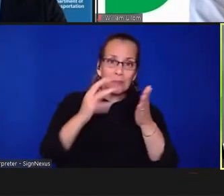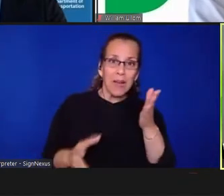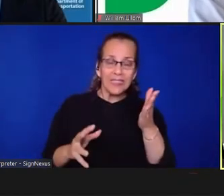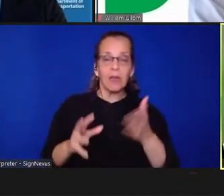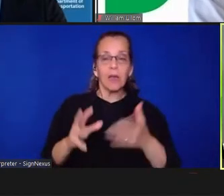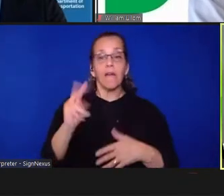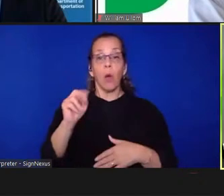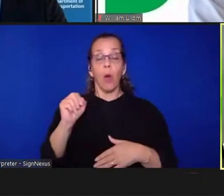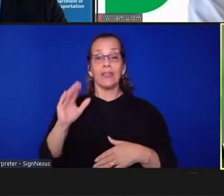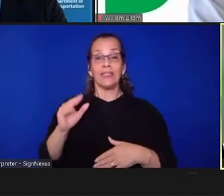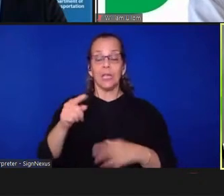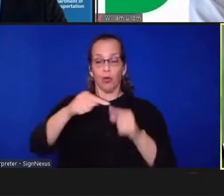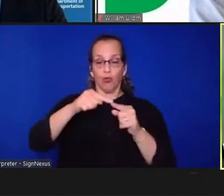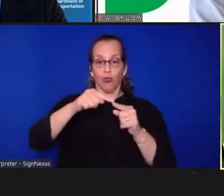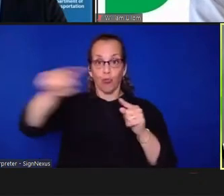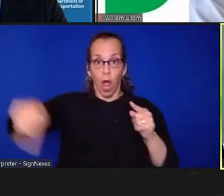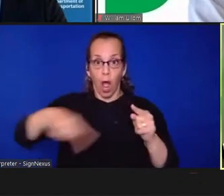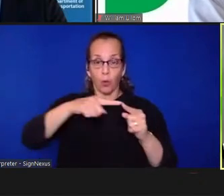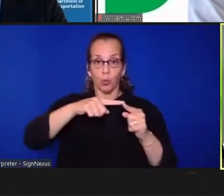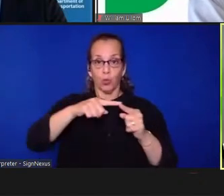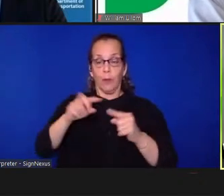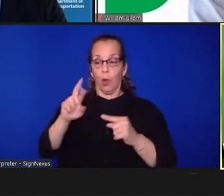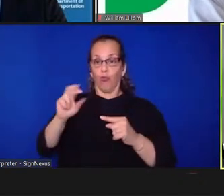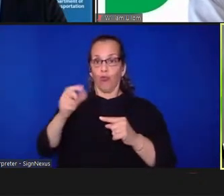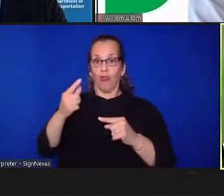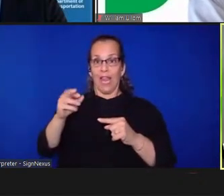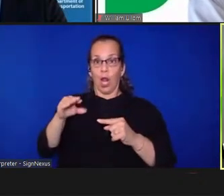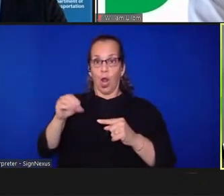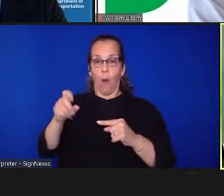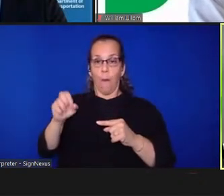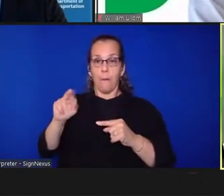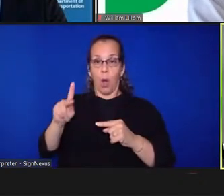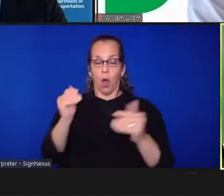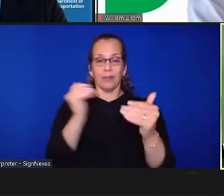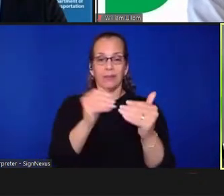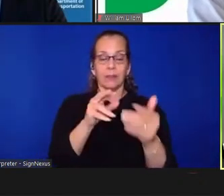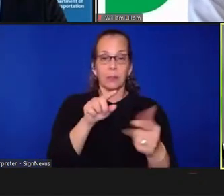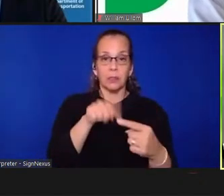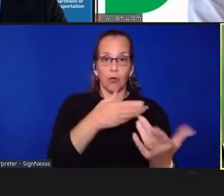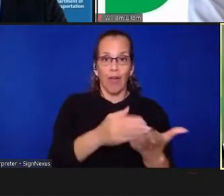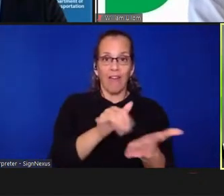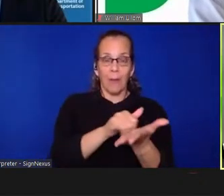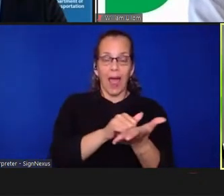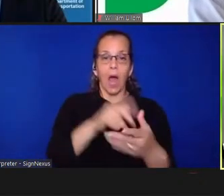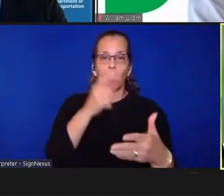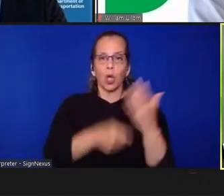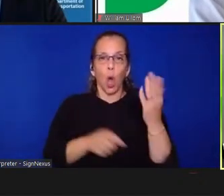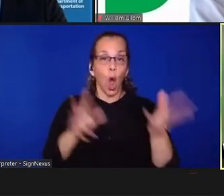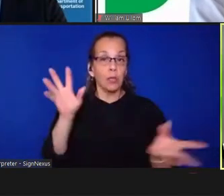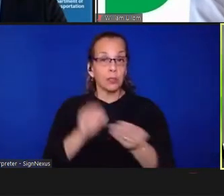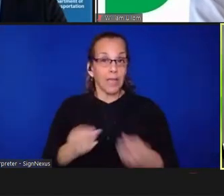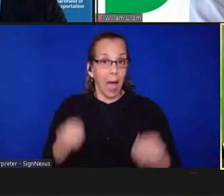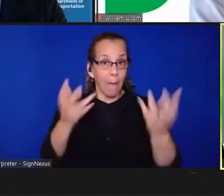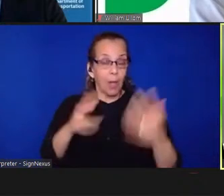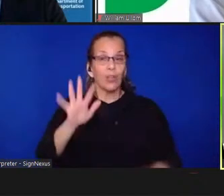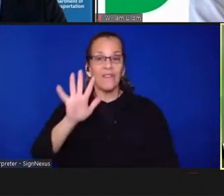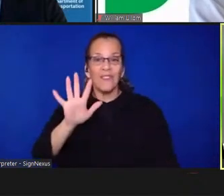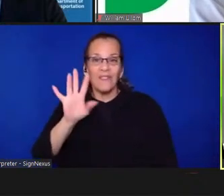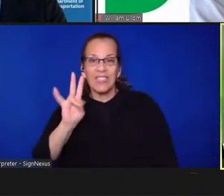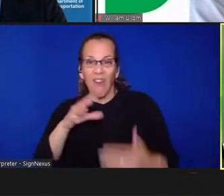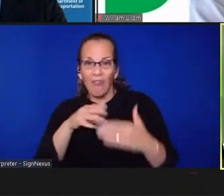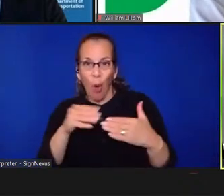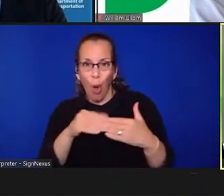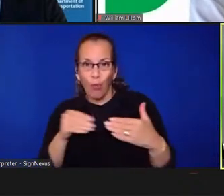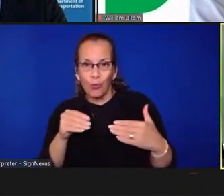round trip from Rego Park is Central Queens neighborhood closer to Manhattan than I am would cost 57 this plan was conceited and voted on